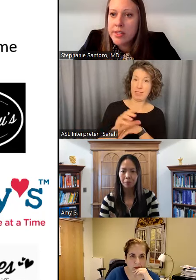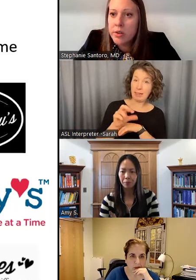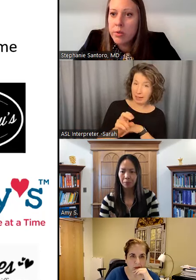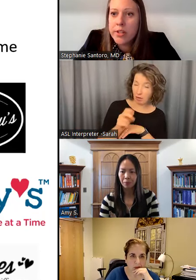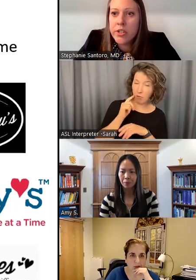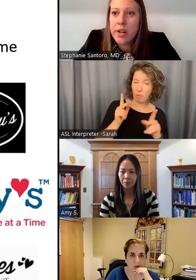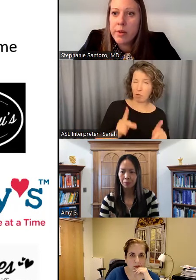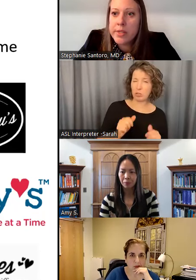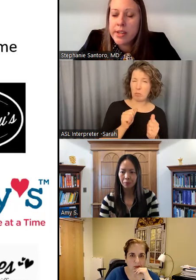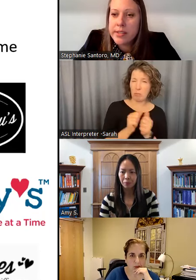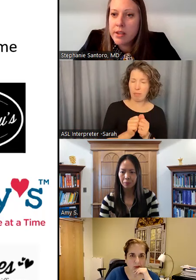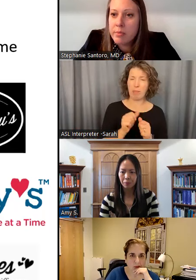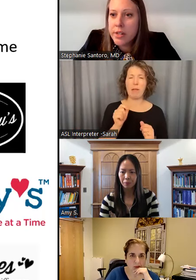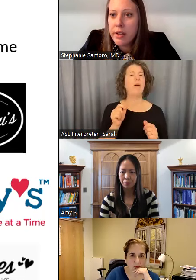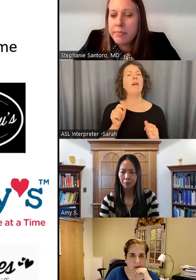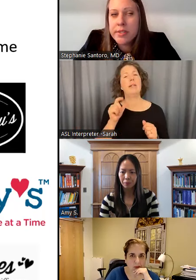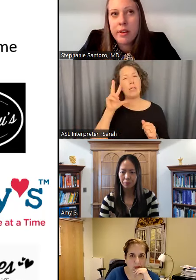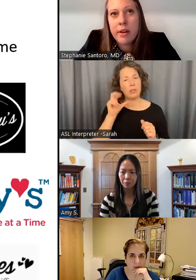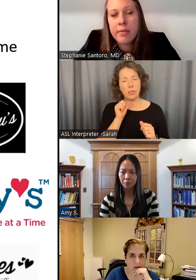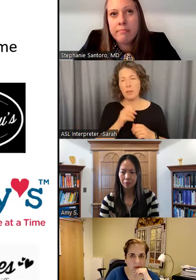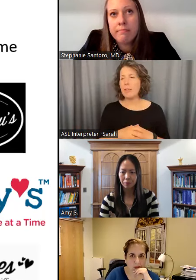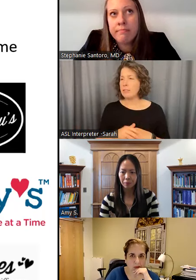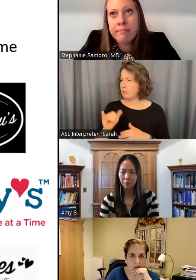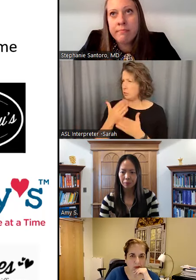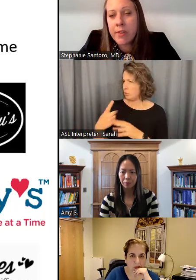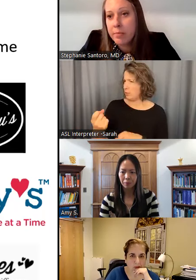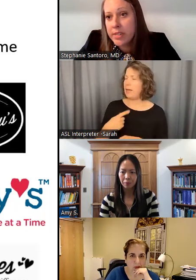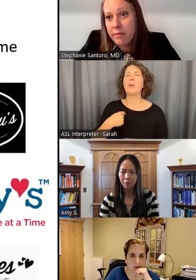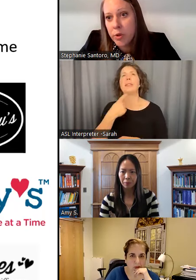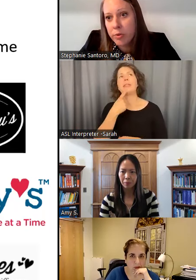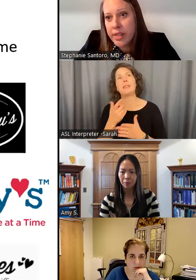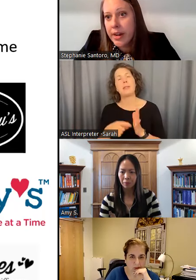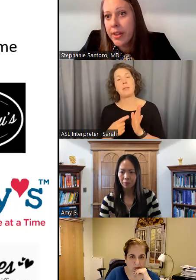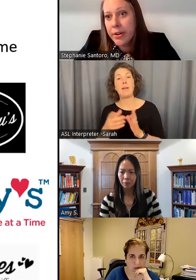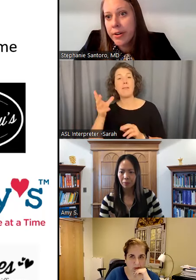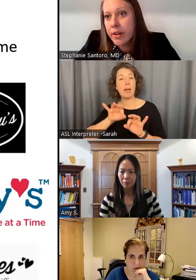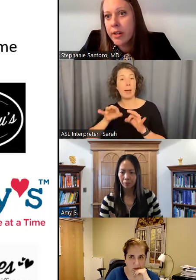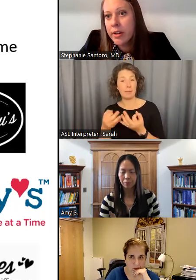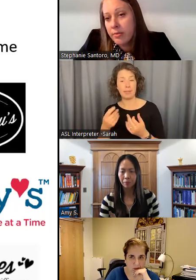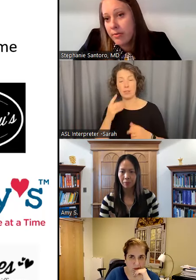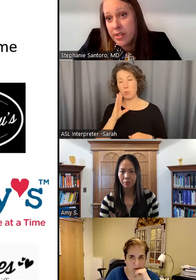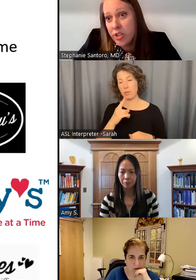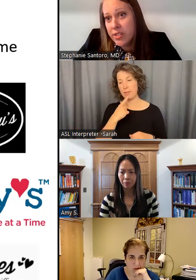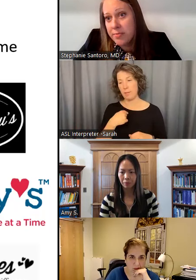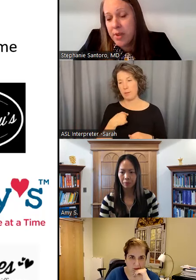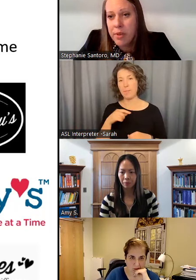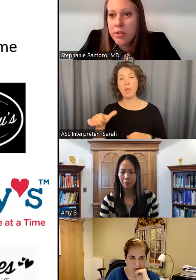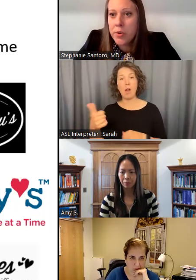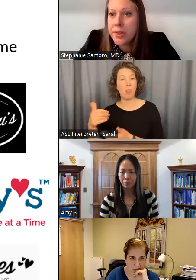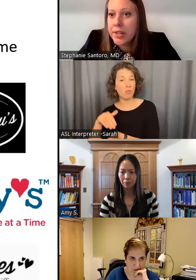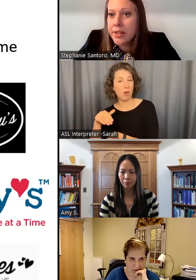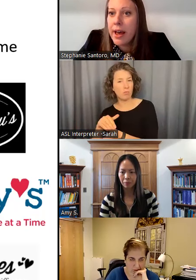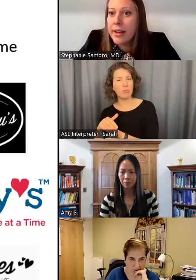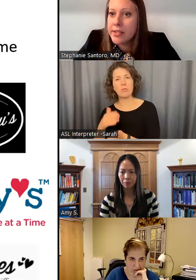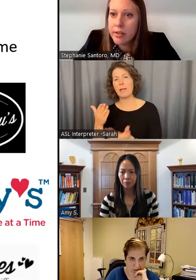Yeah, that's a good question. I would say sometimes families have told me that other physicians maybe